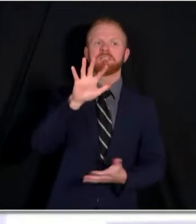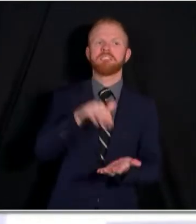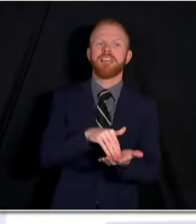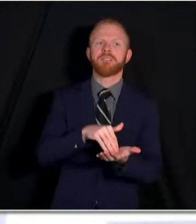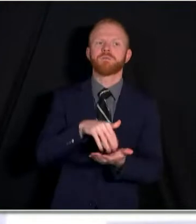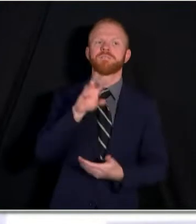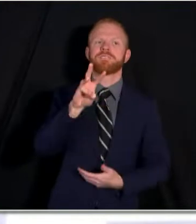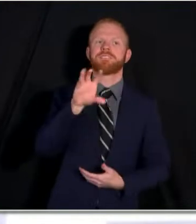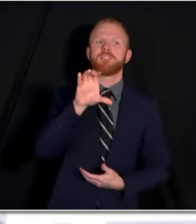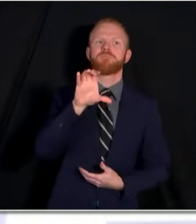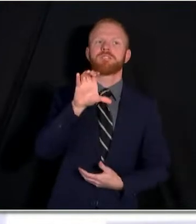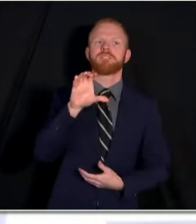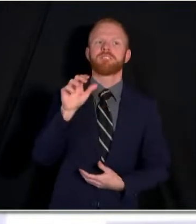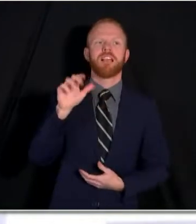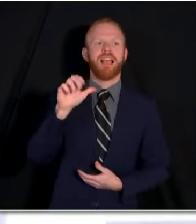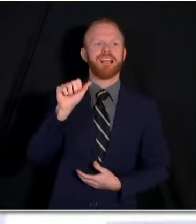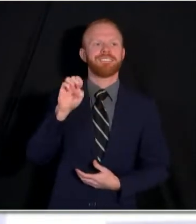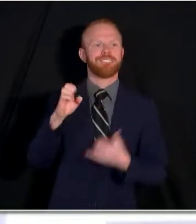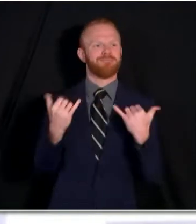5,600 cases.